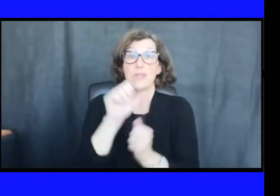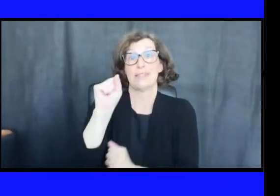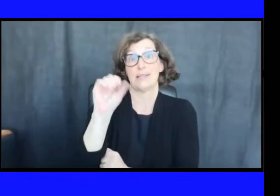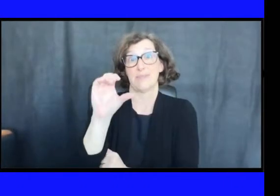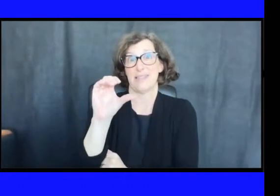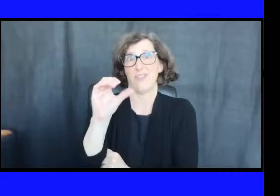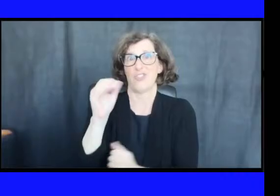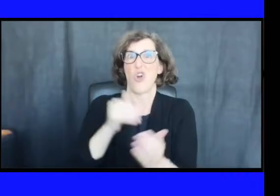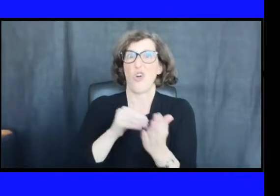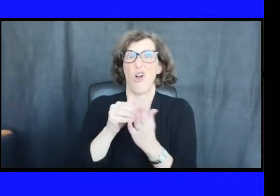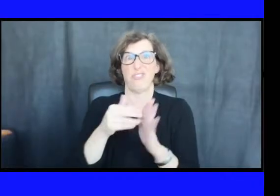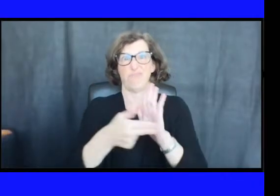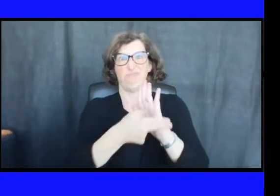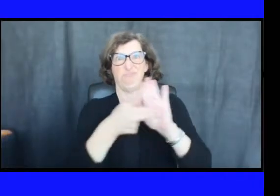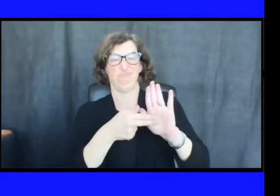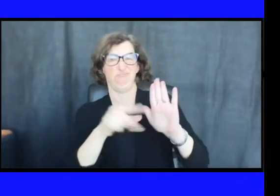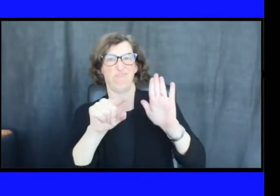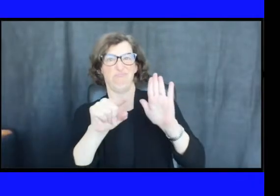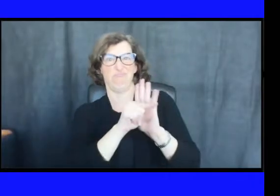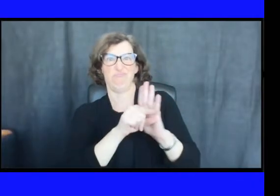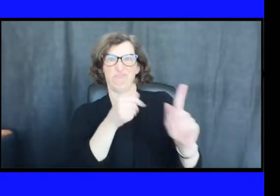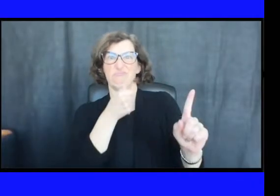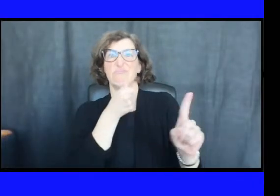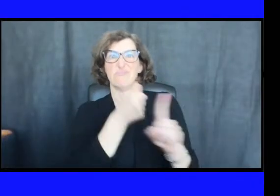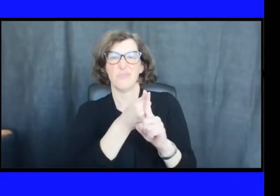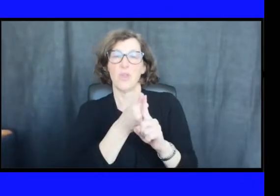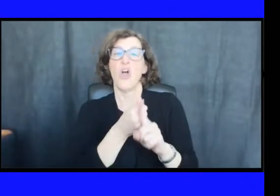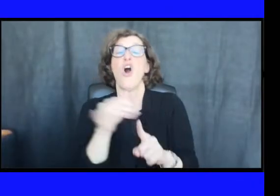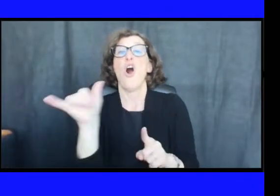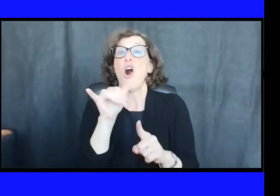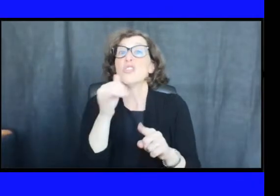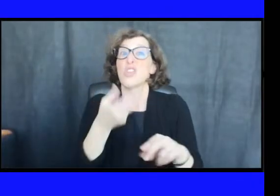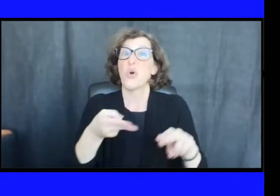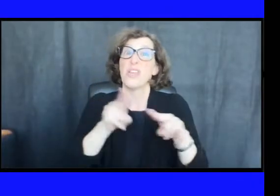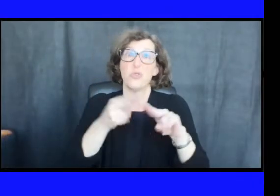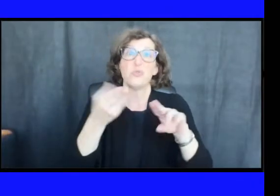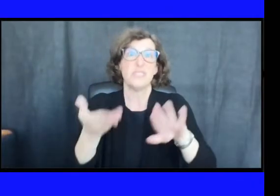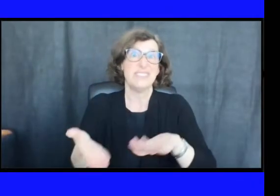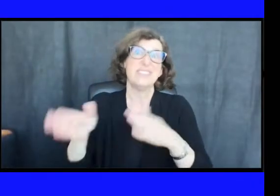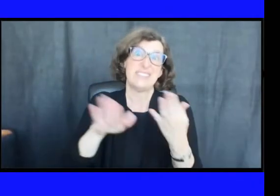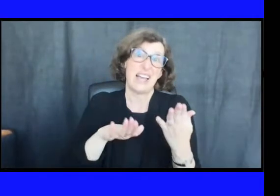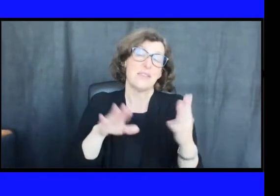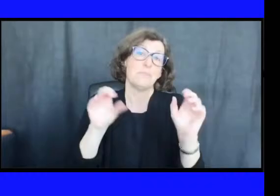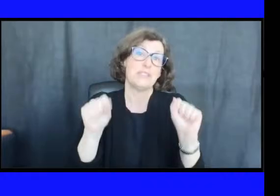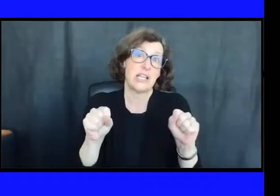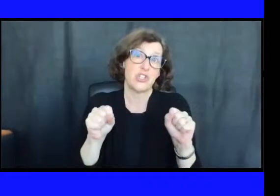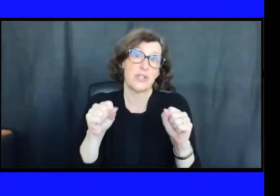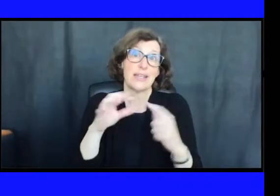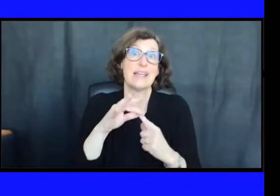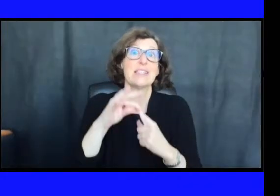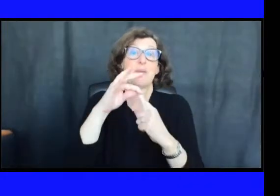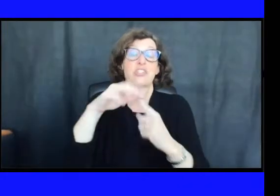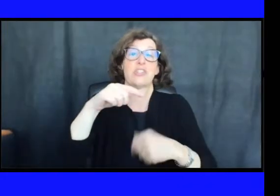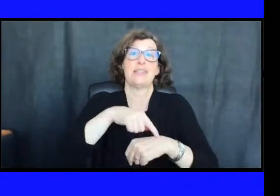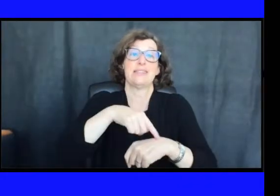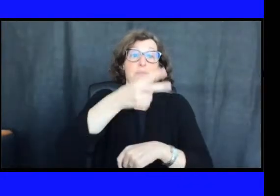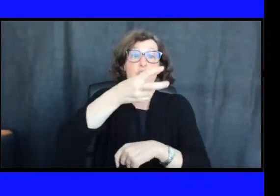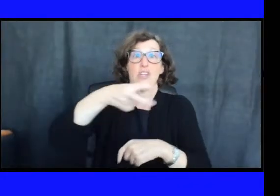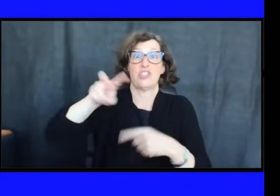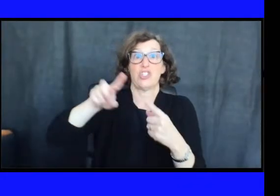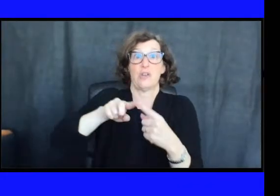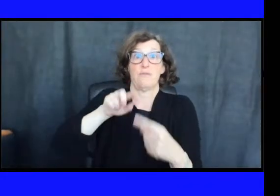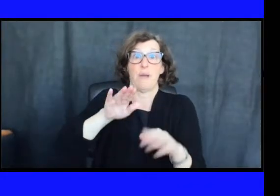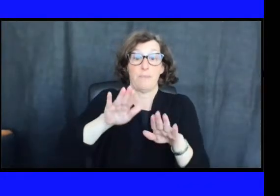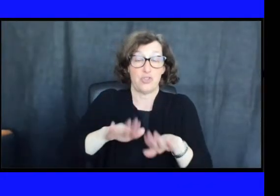aiming to expand to 4. We're hoping for one in the Bronx as well as one in Manhattan. Exact